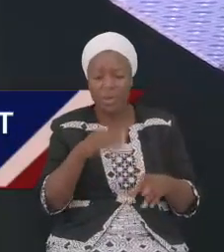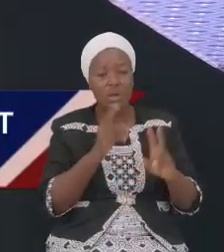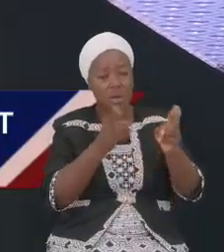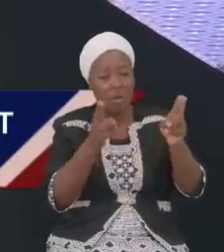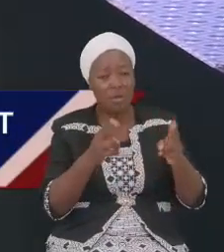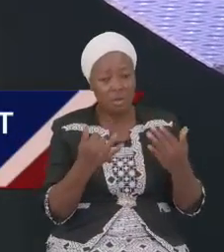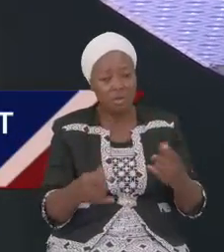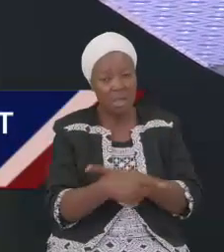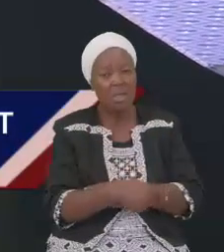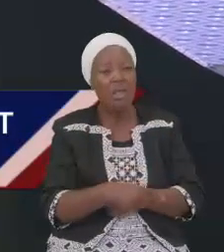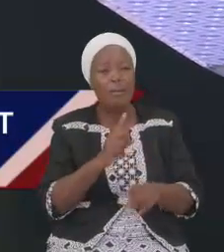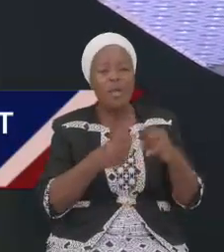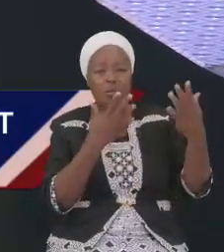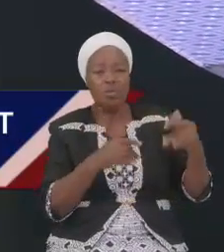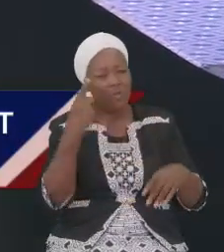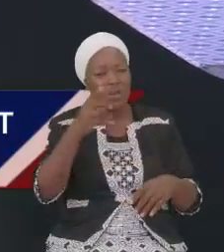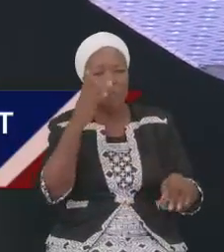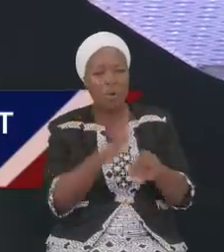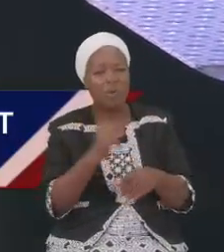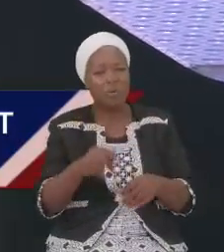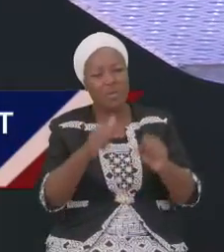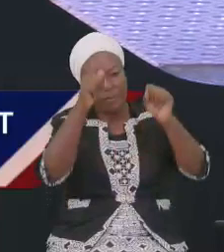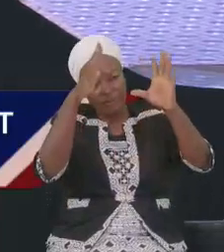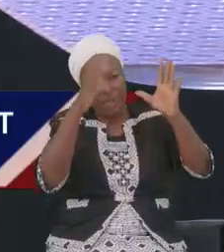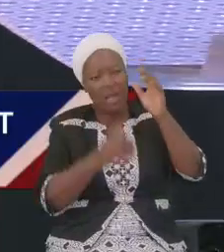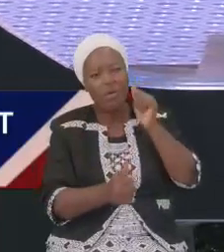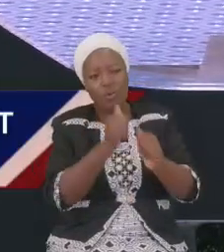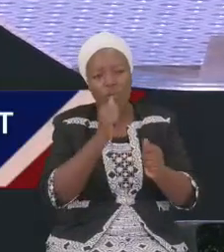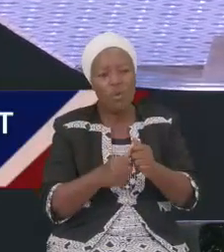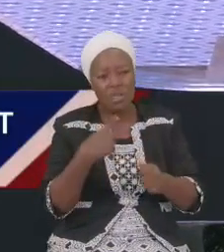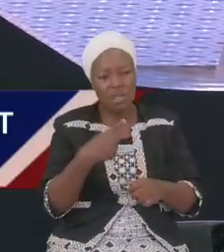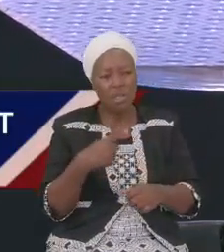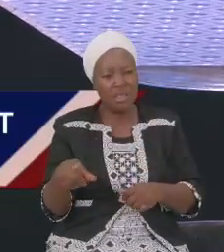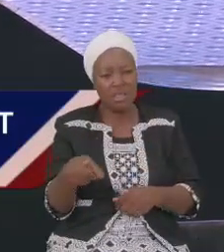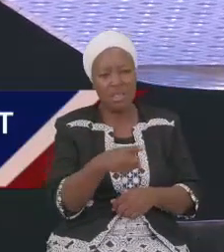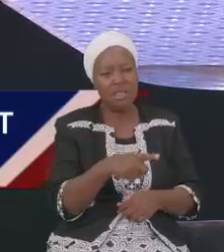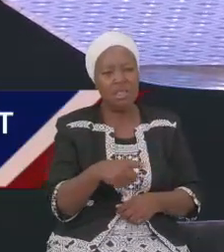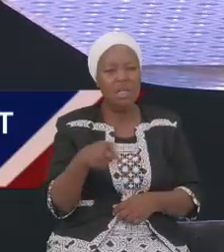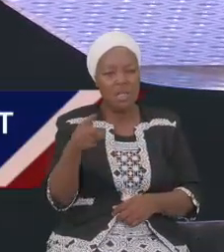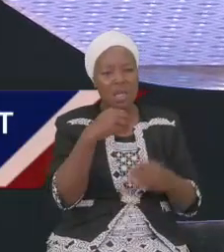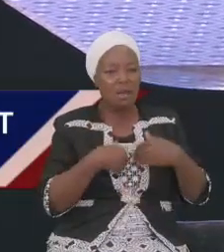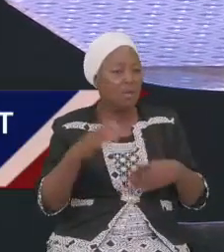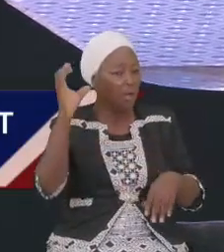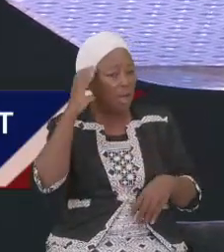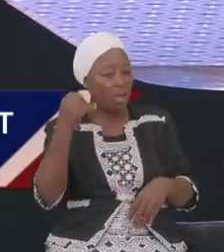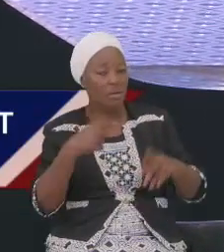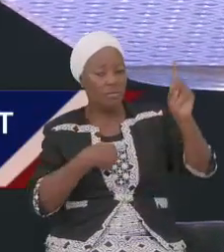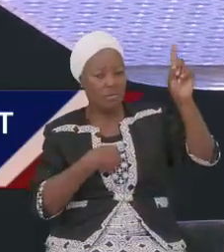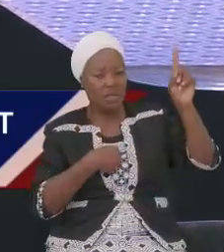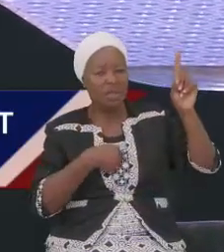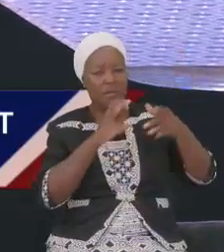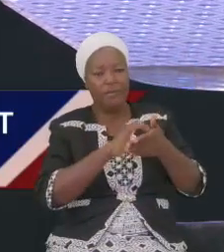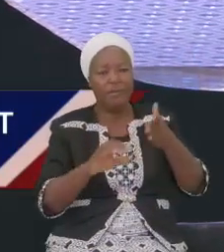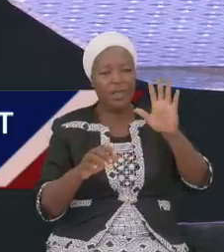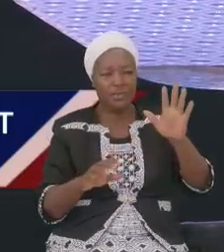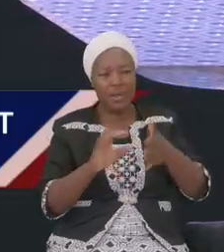wait for the promise of the Father, which saith he, ye have heard of me. Look at verse 5.